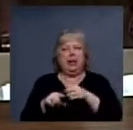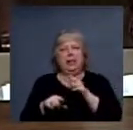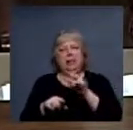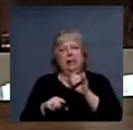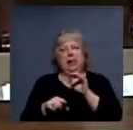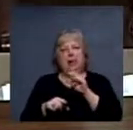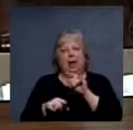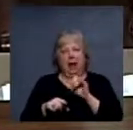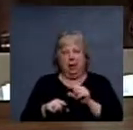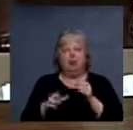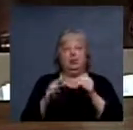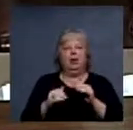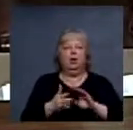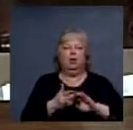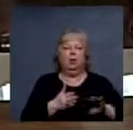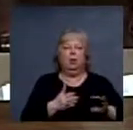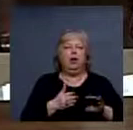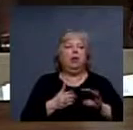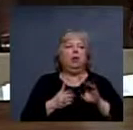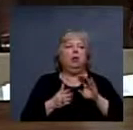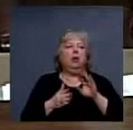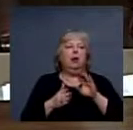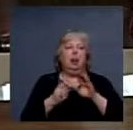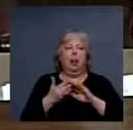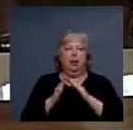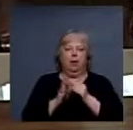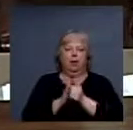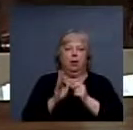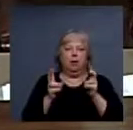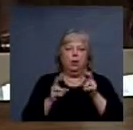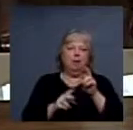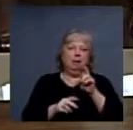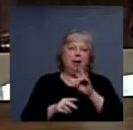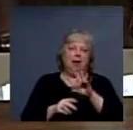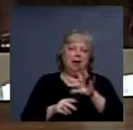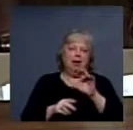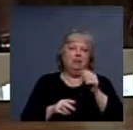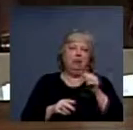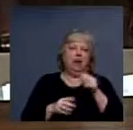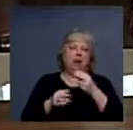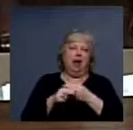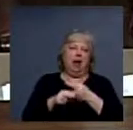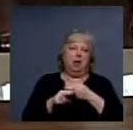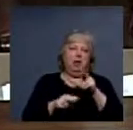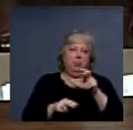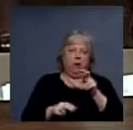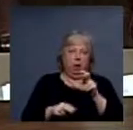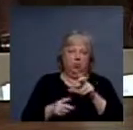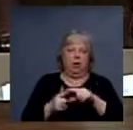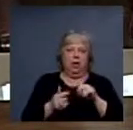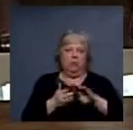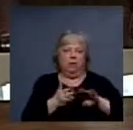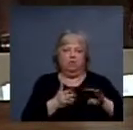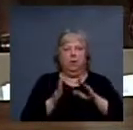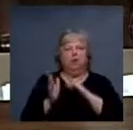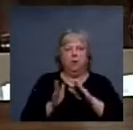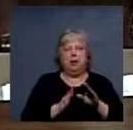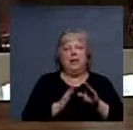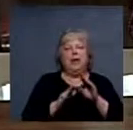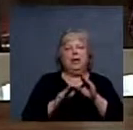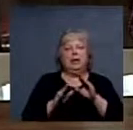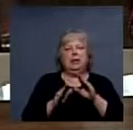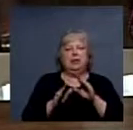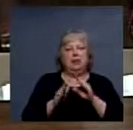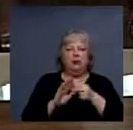repeal Ordinance Number 16,863, titled 7510 Highway 300 Short Form PDR, and to revoke a planned zoning